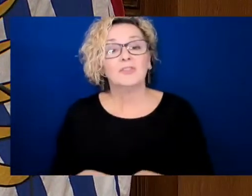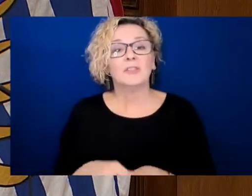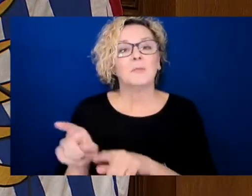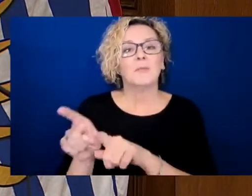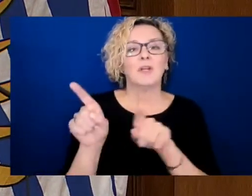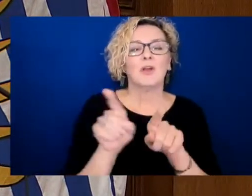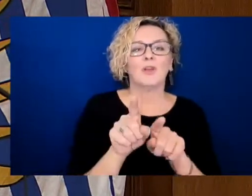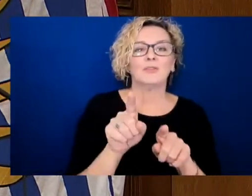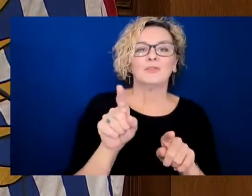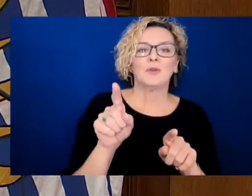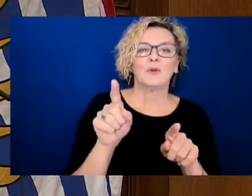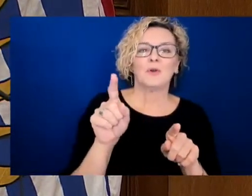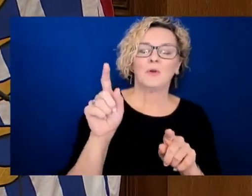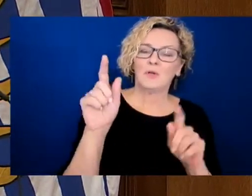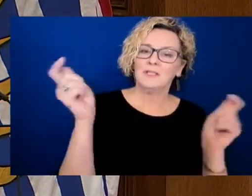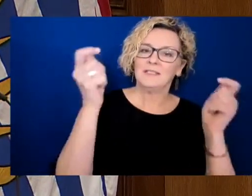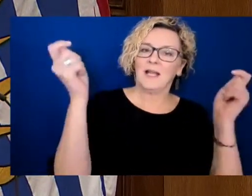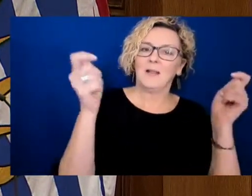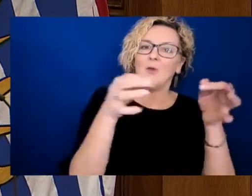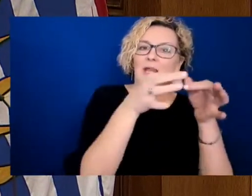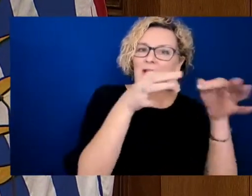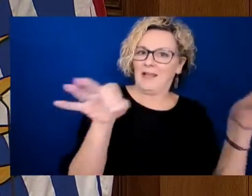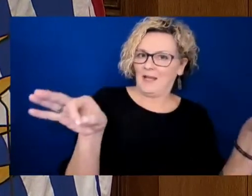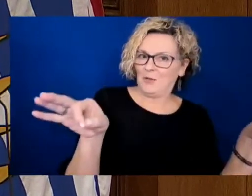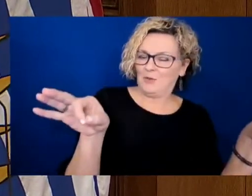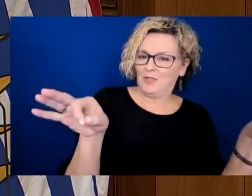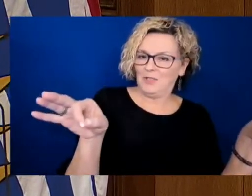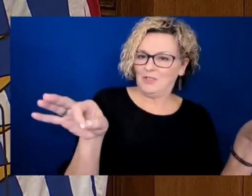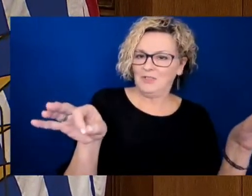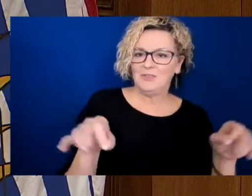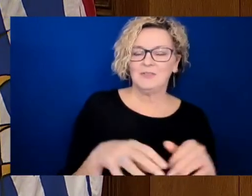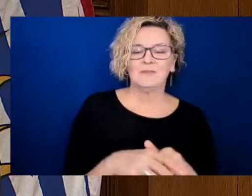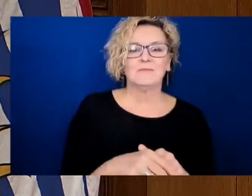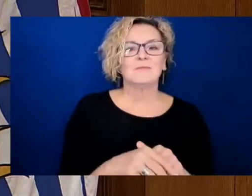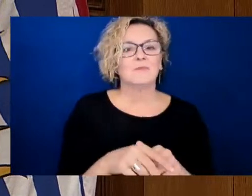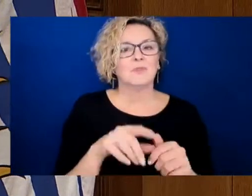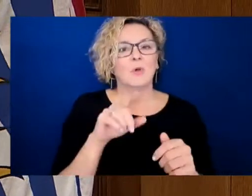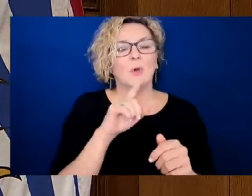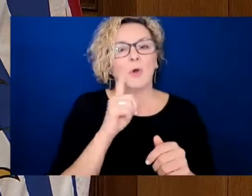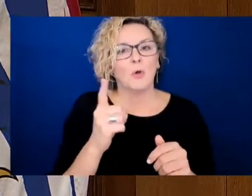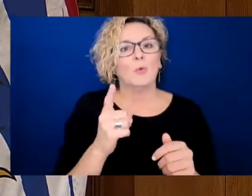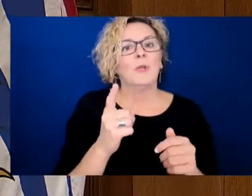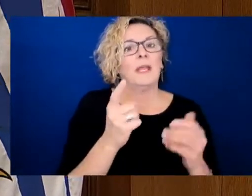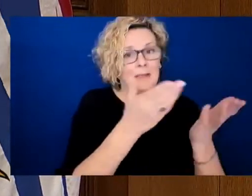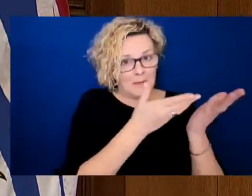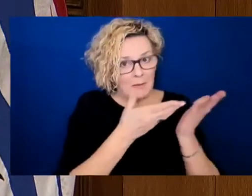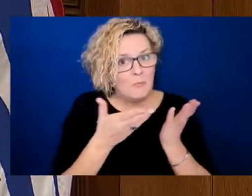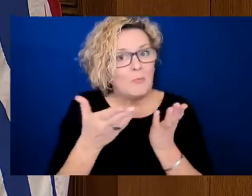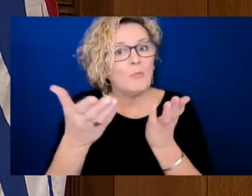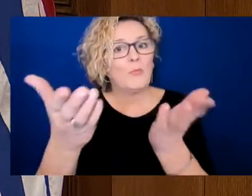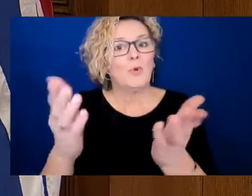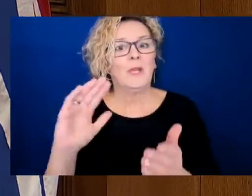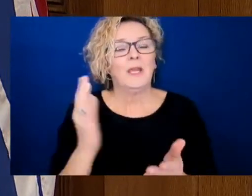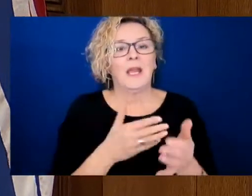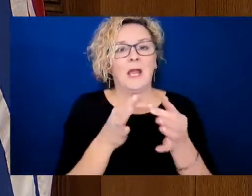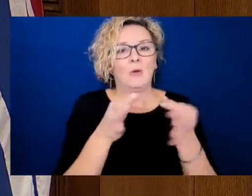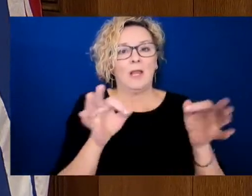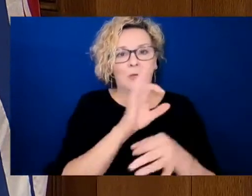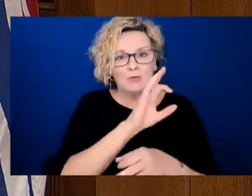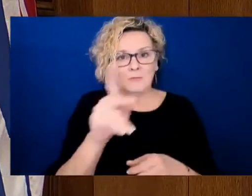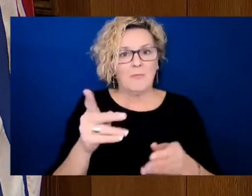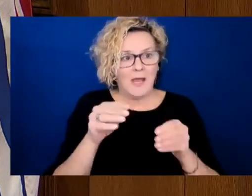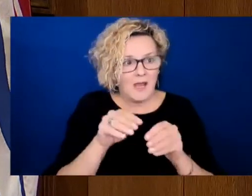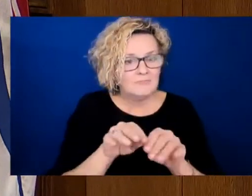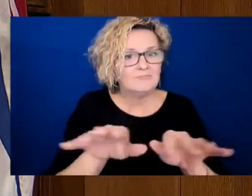languages and bringing our languages and our practices back into our communities. So thank you for